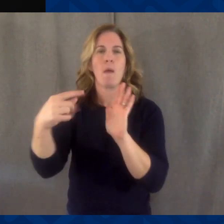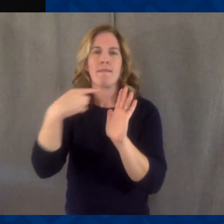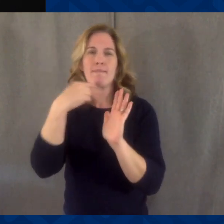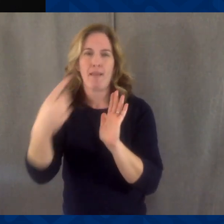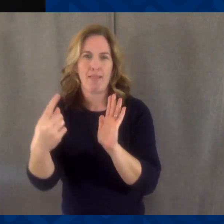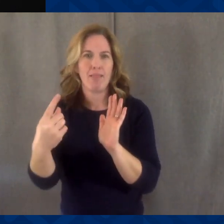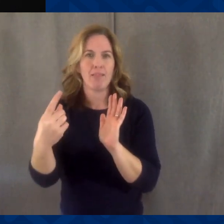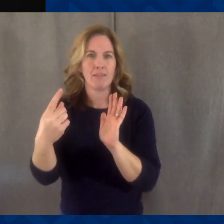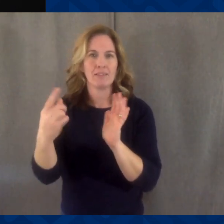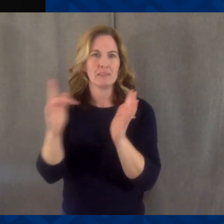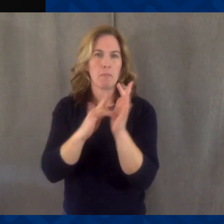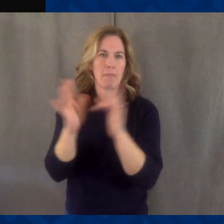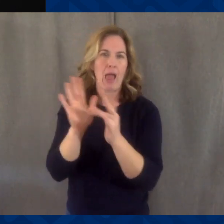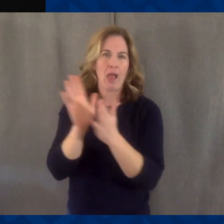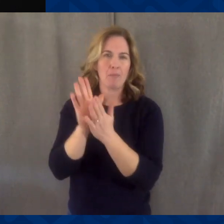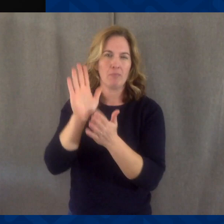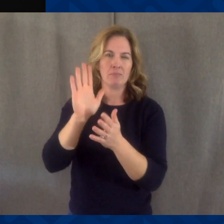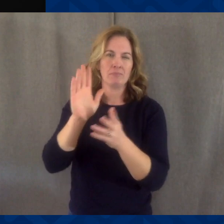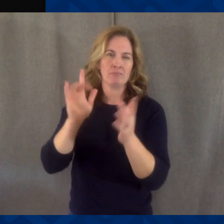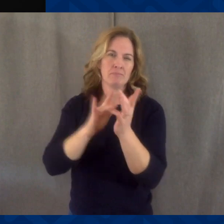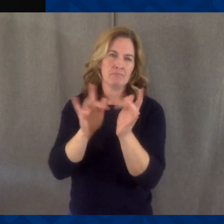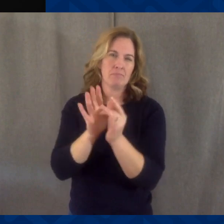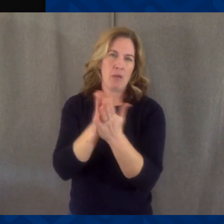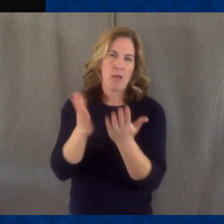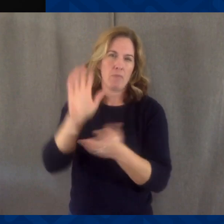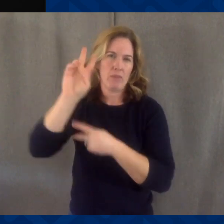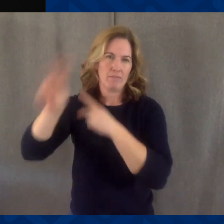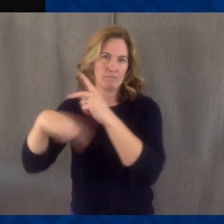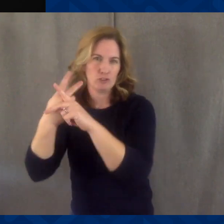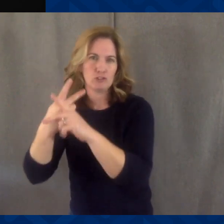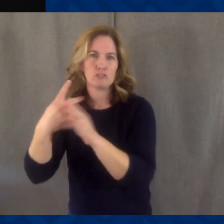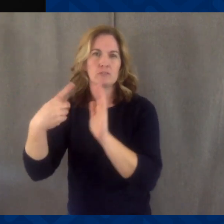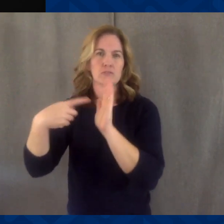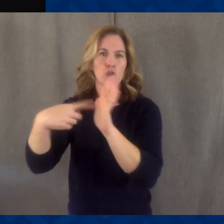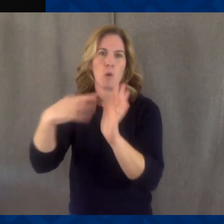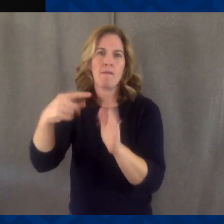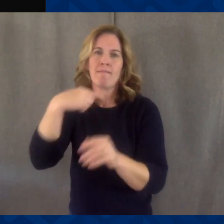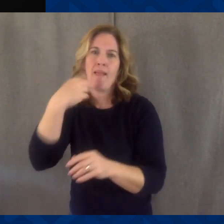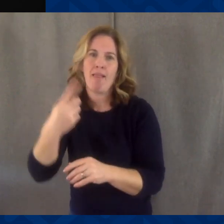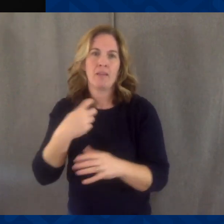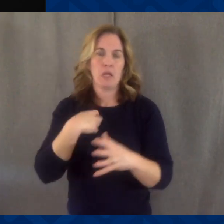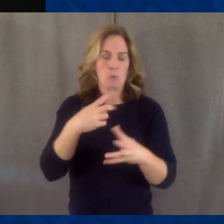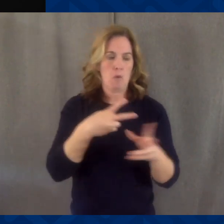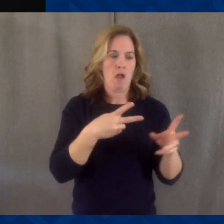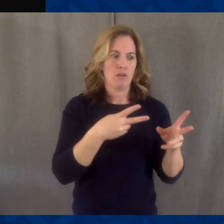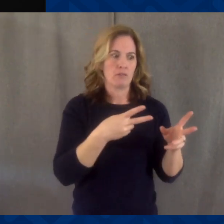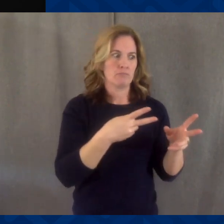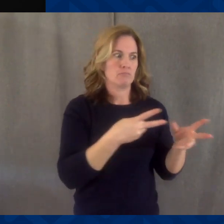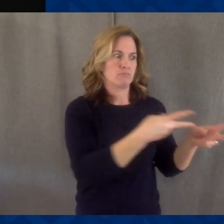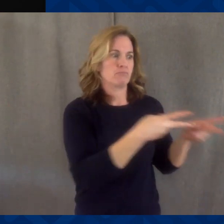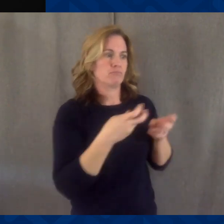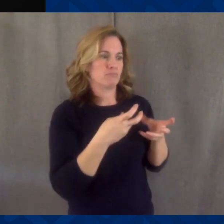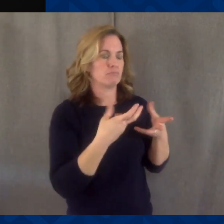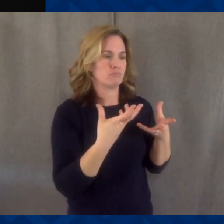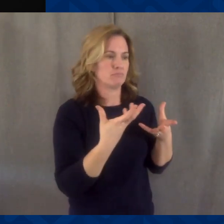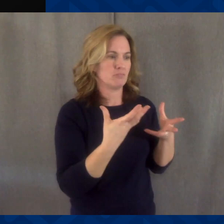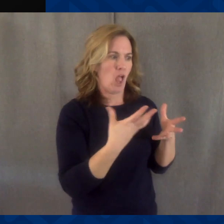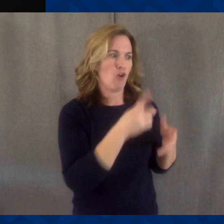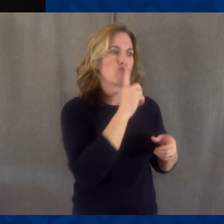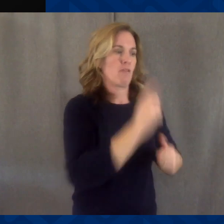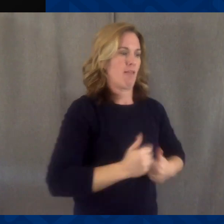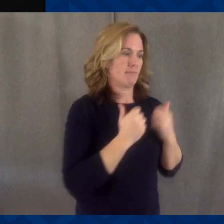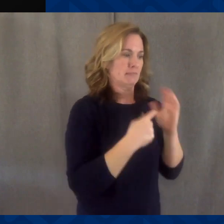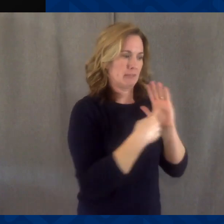to his audience in order to drive home the point of his story. We're going to focus most of our time on this third